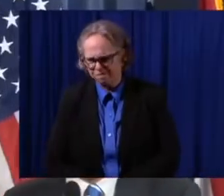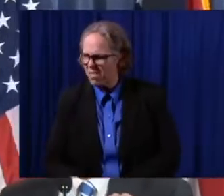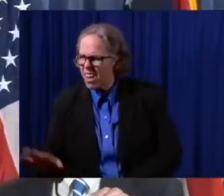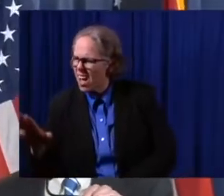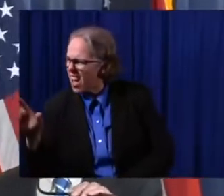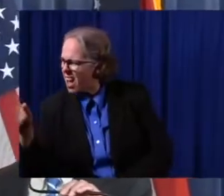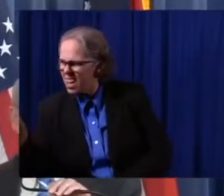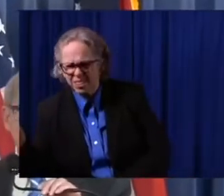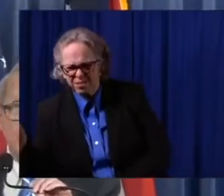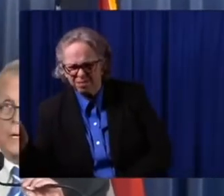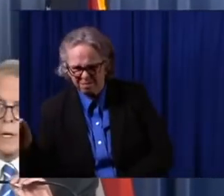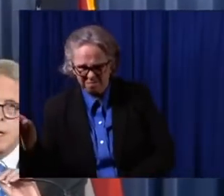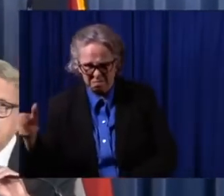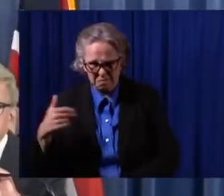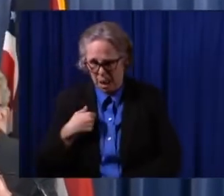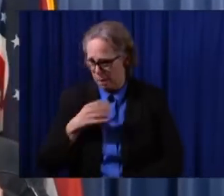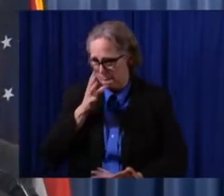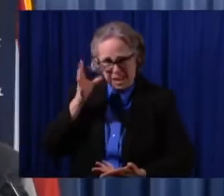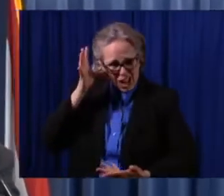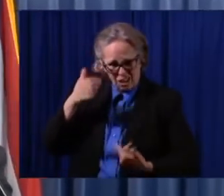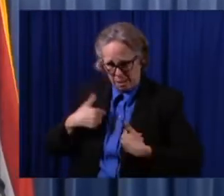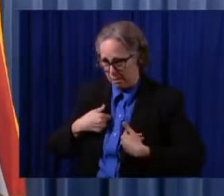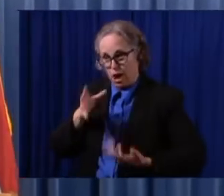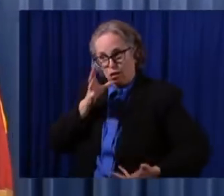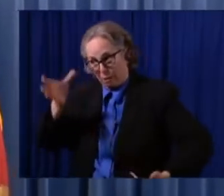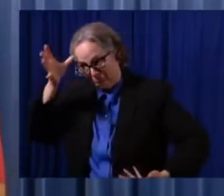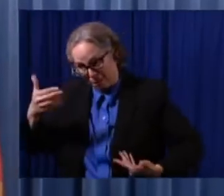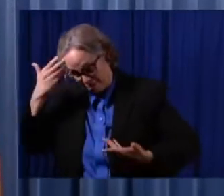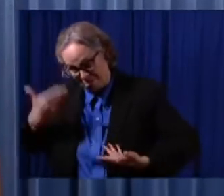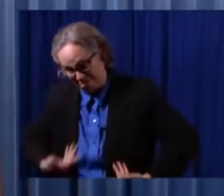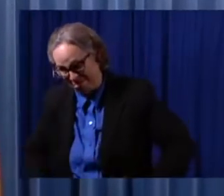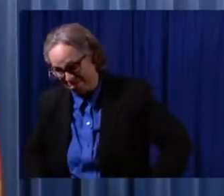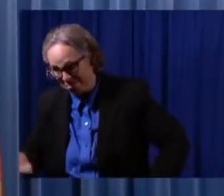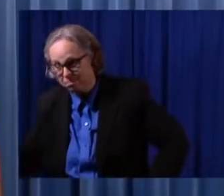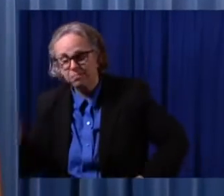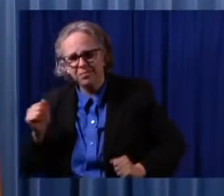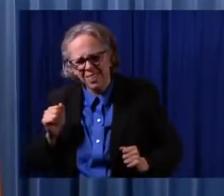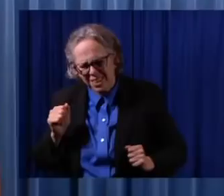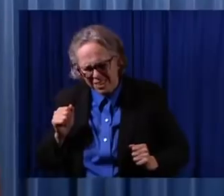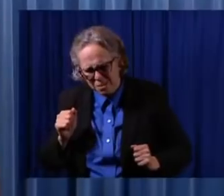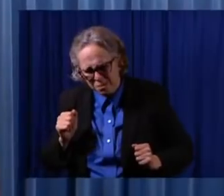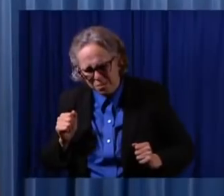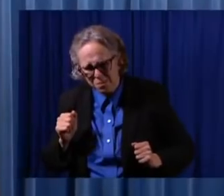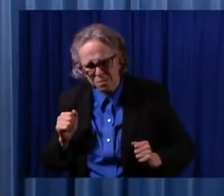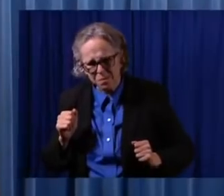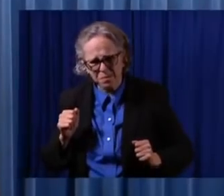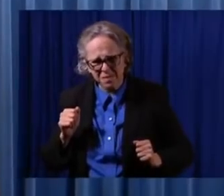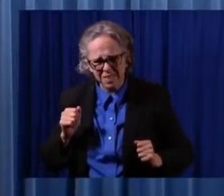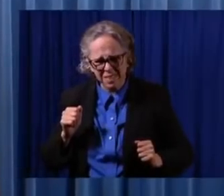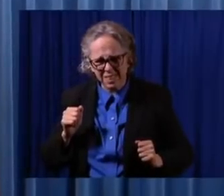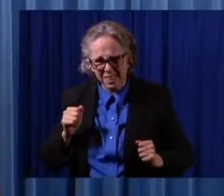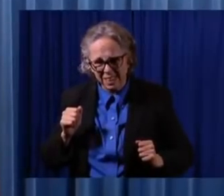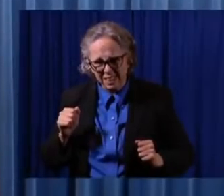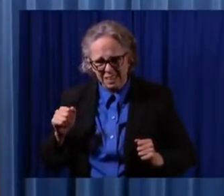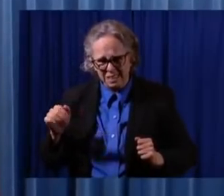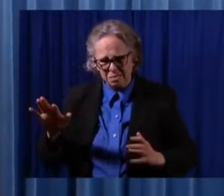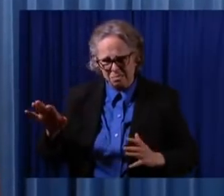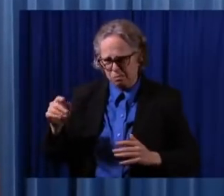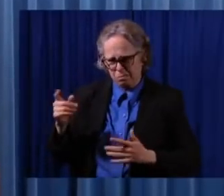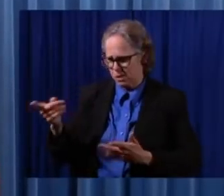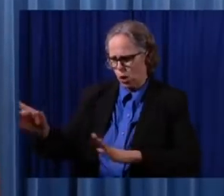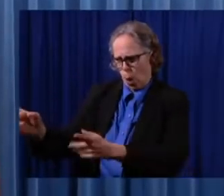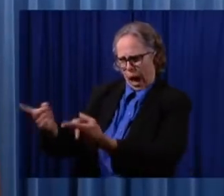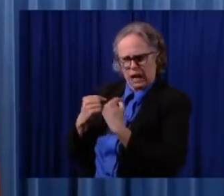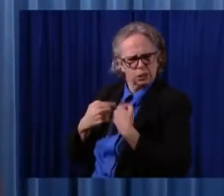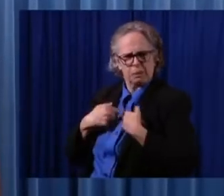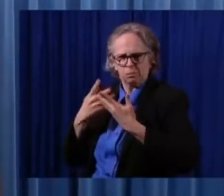and now grandparent, but not directing it necessarily to me, but to anybody who's watching today, if I'm a parent